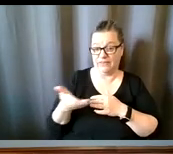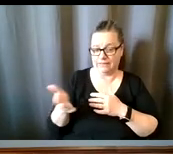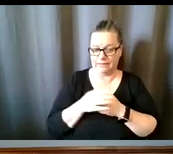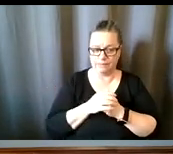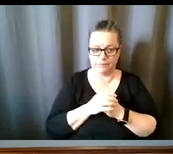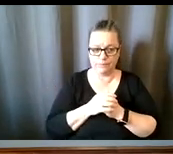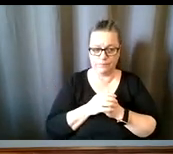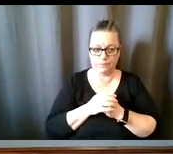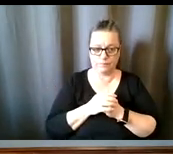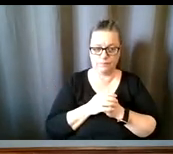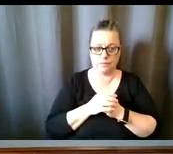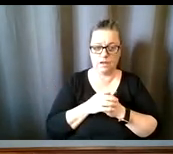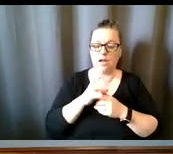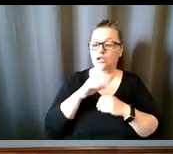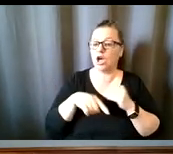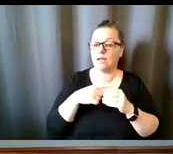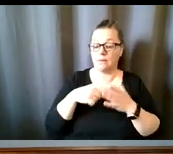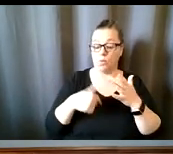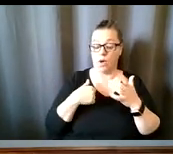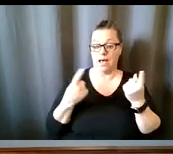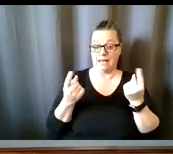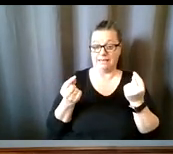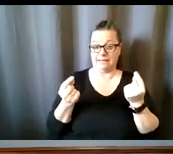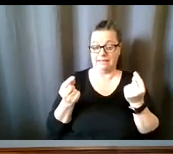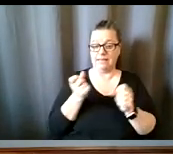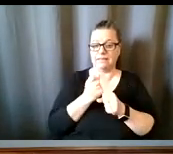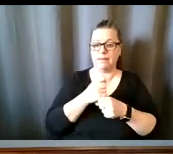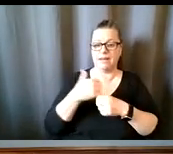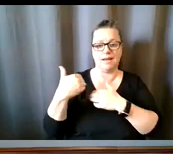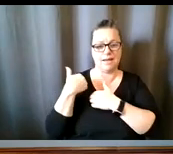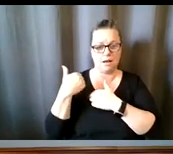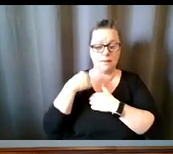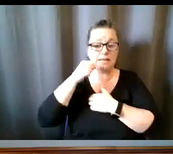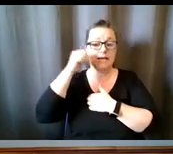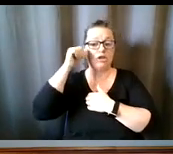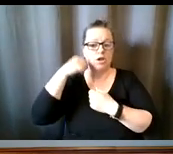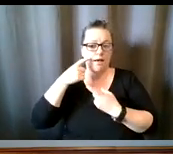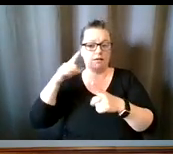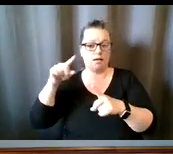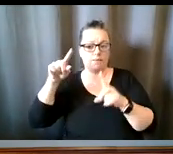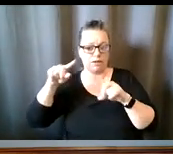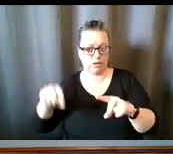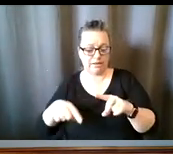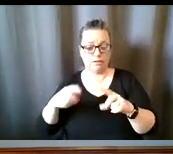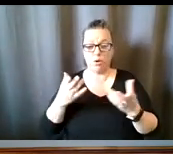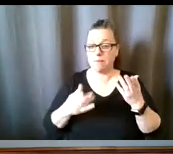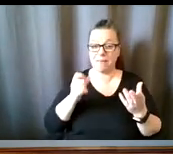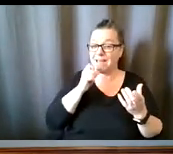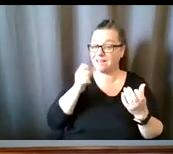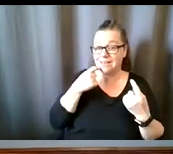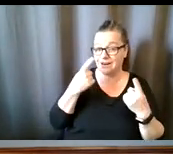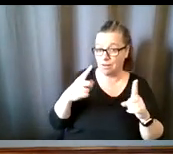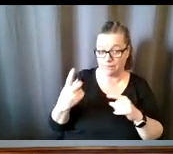It is talking about what I did. So it's creating accountability. Yesterday, I accomplished these things, or maybe I didn't accomplish